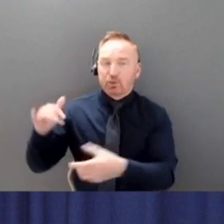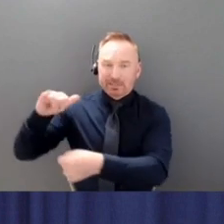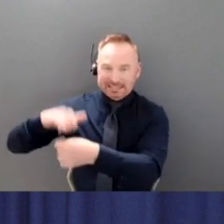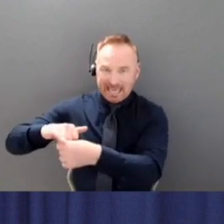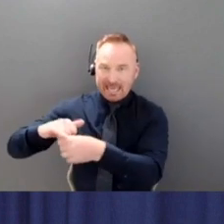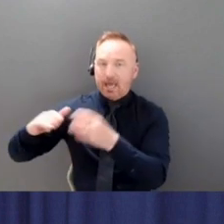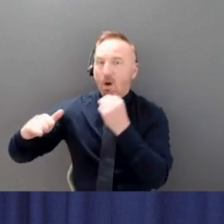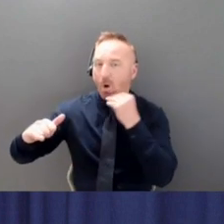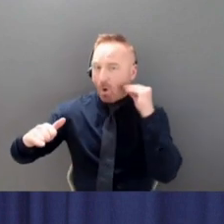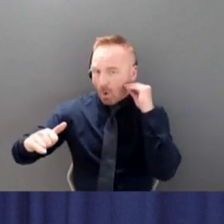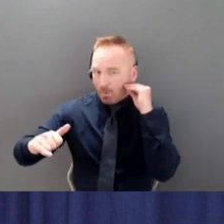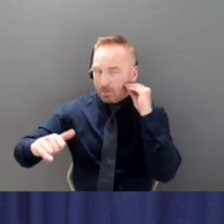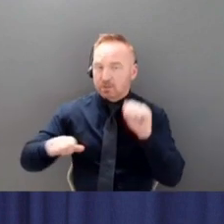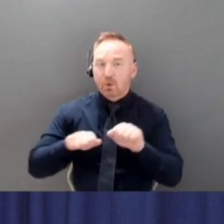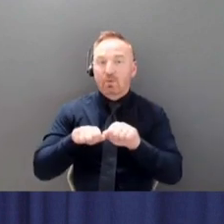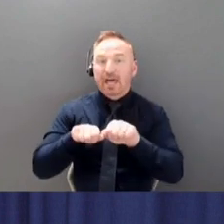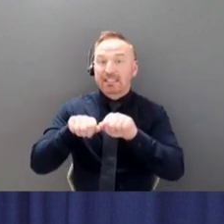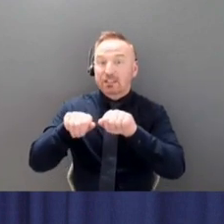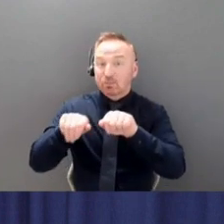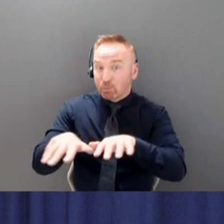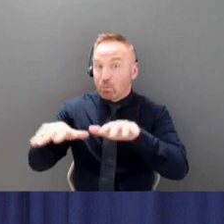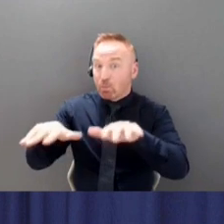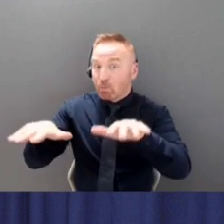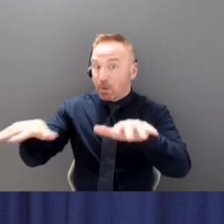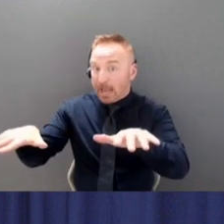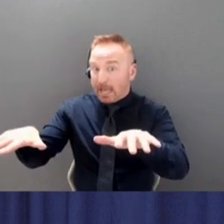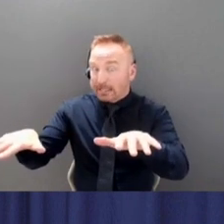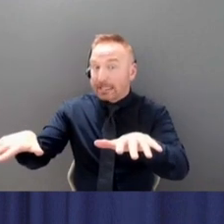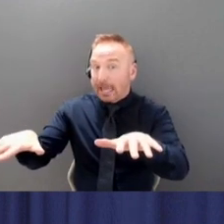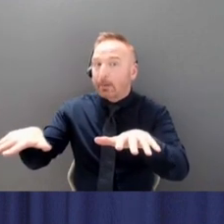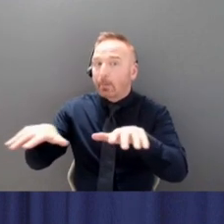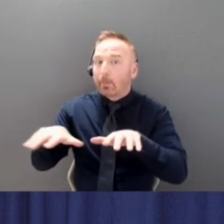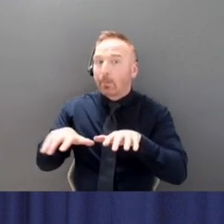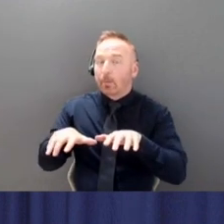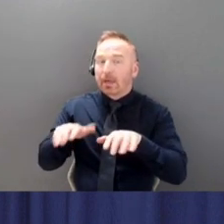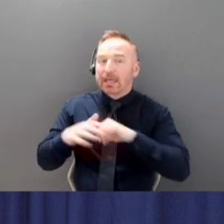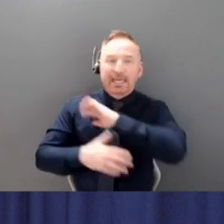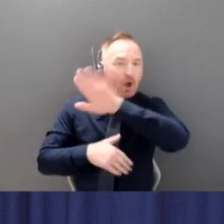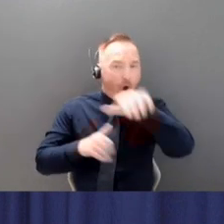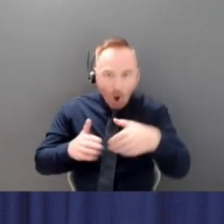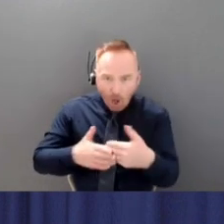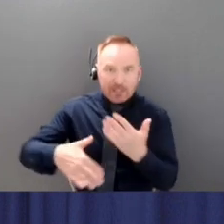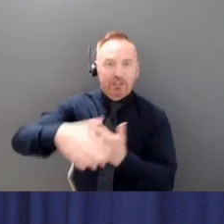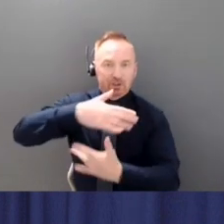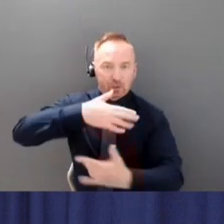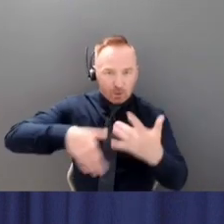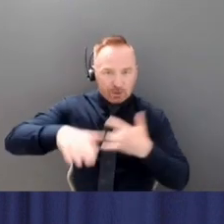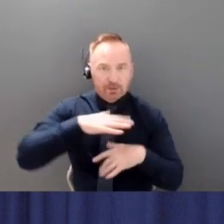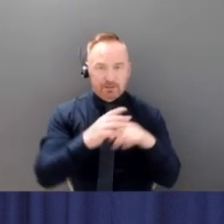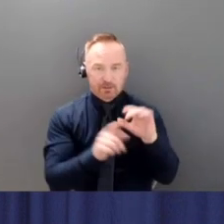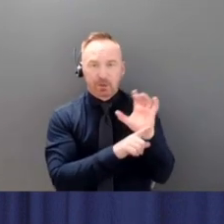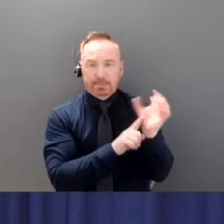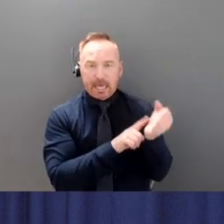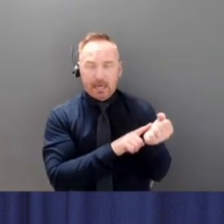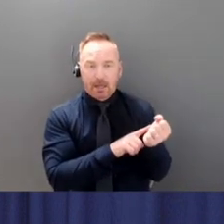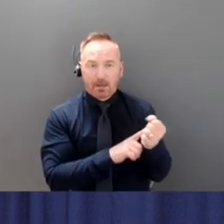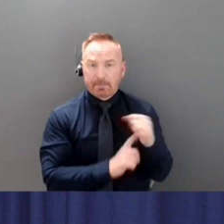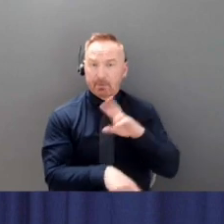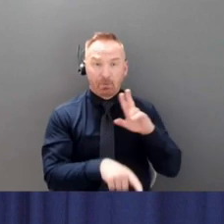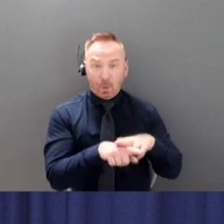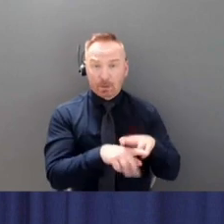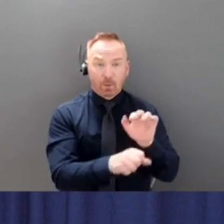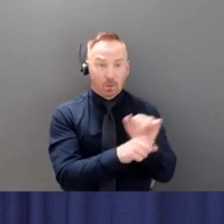spread in all social circumstances, and of course workplaces are included in